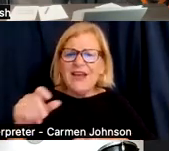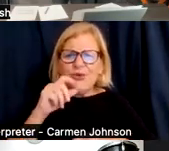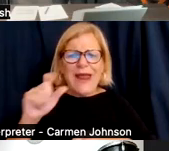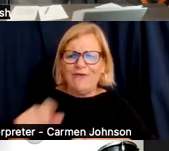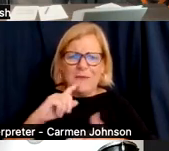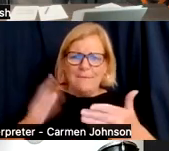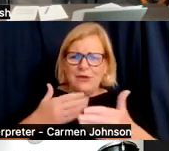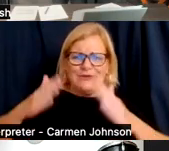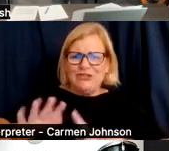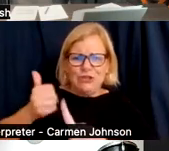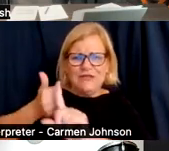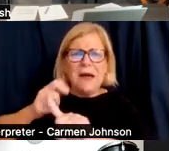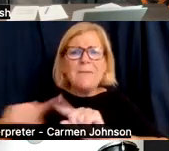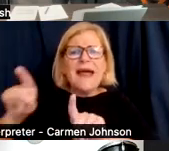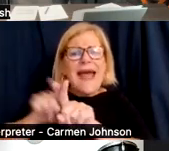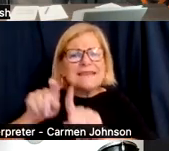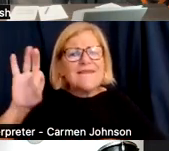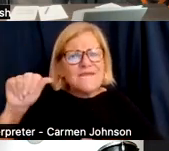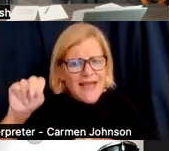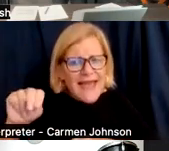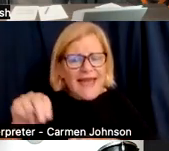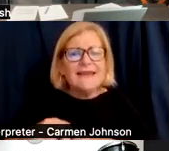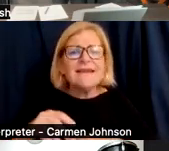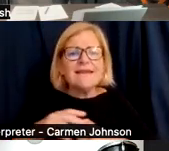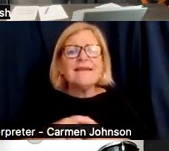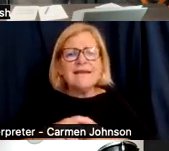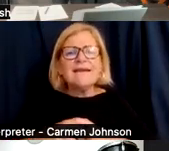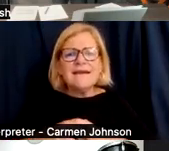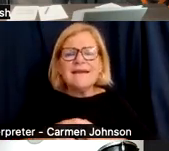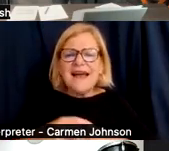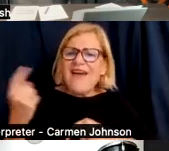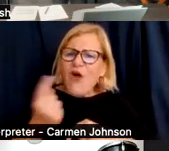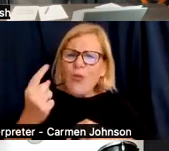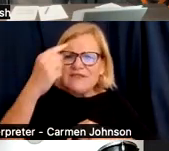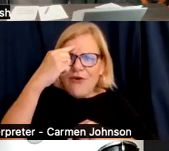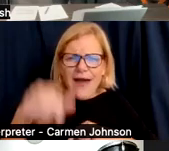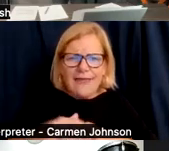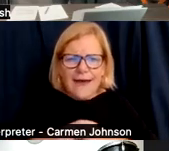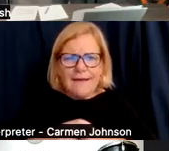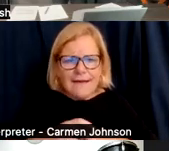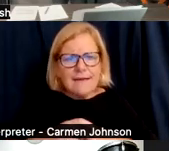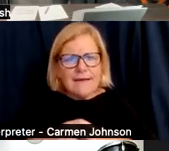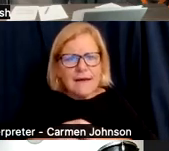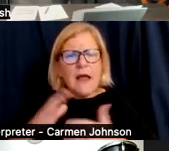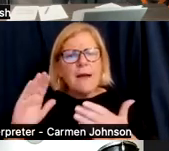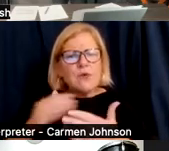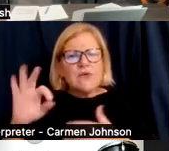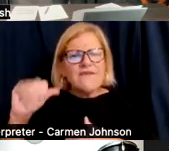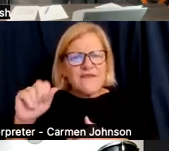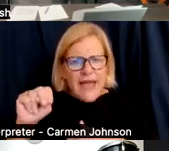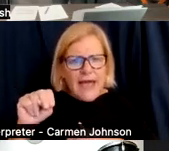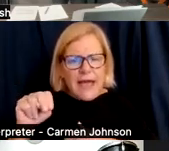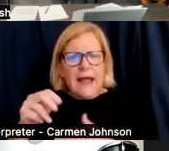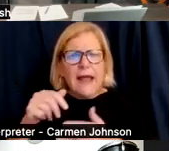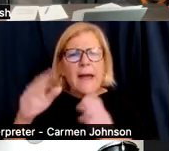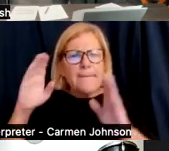but just even as a fan, I was thinking, and I've always thought that music fans pay a lot